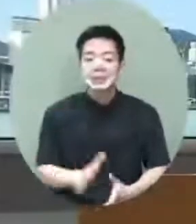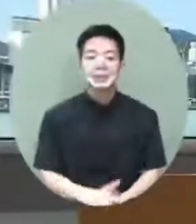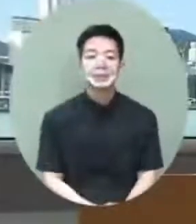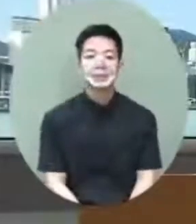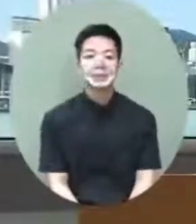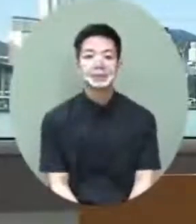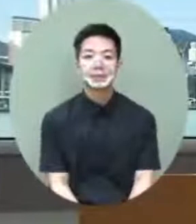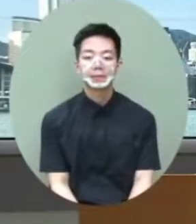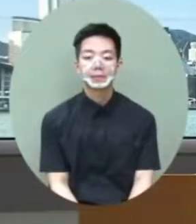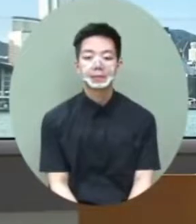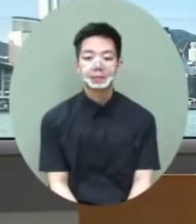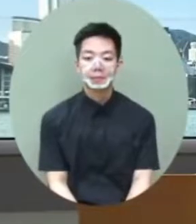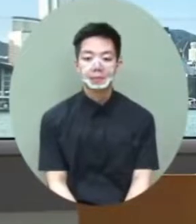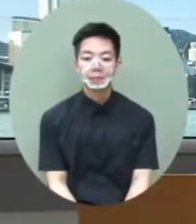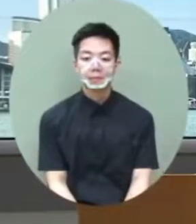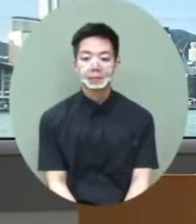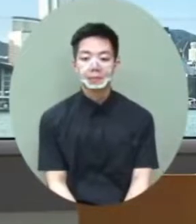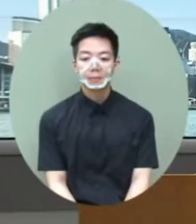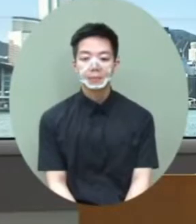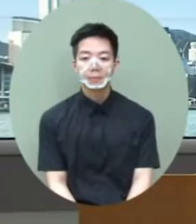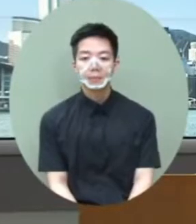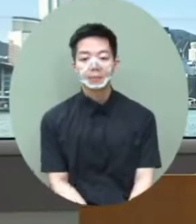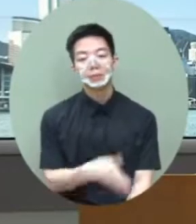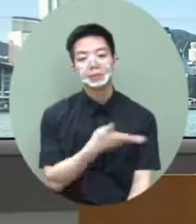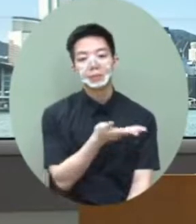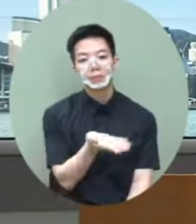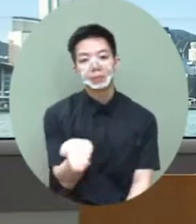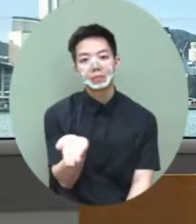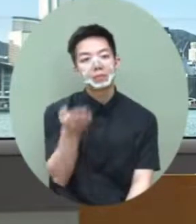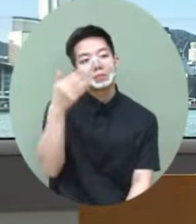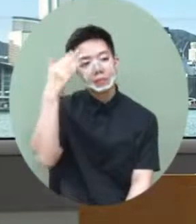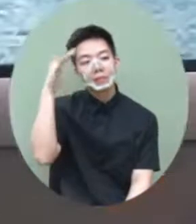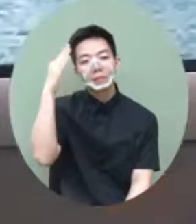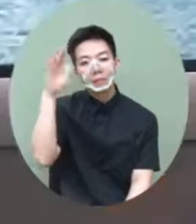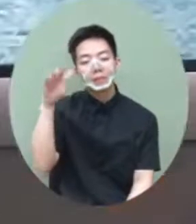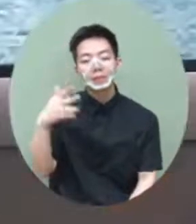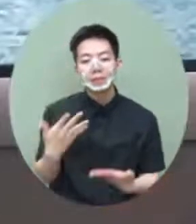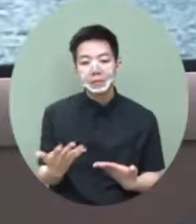to allow the general public to receive the fourth jab?